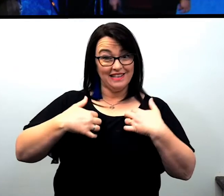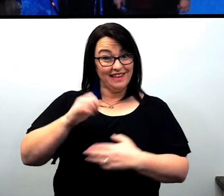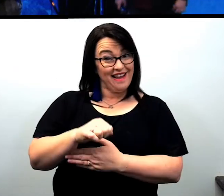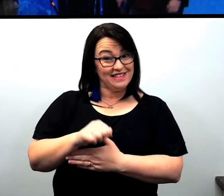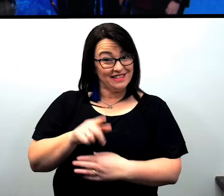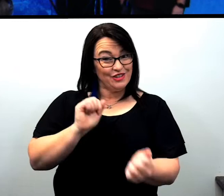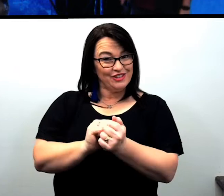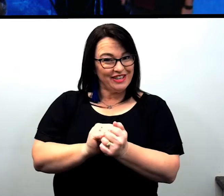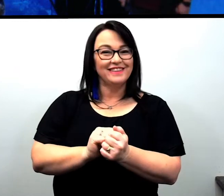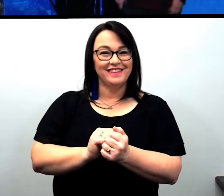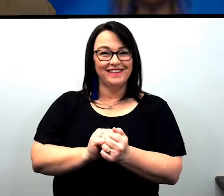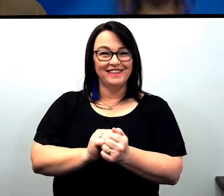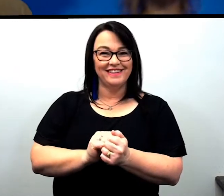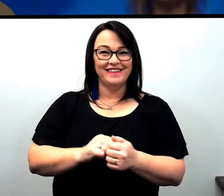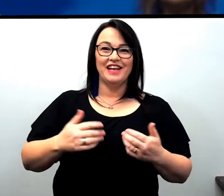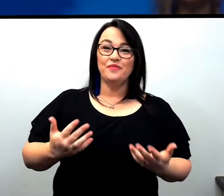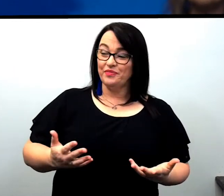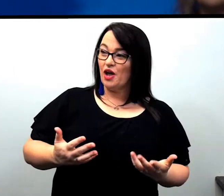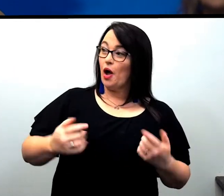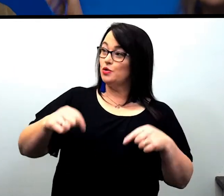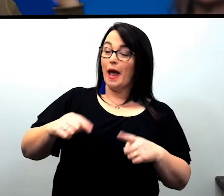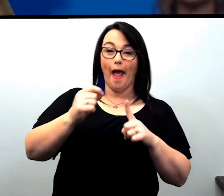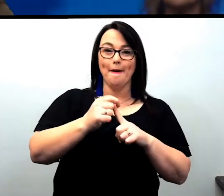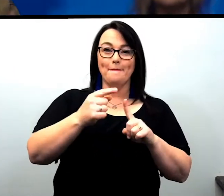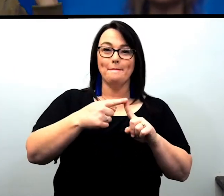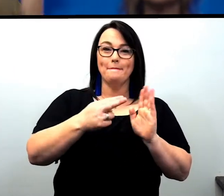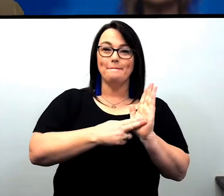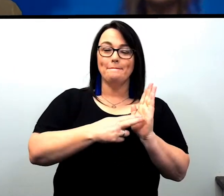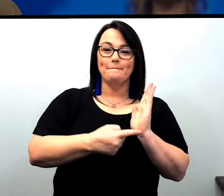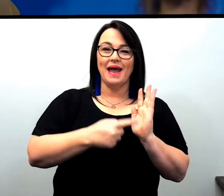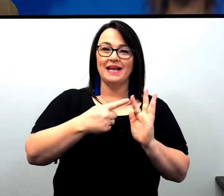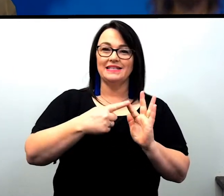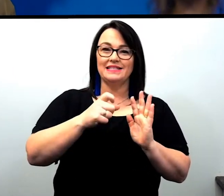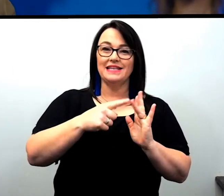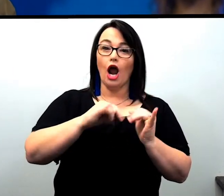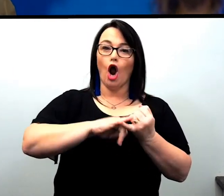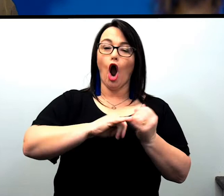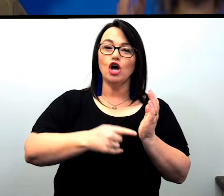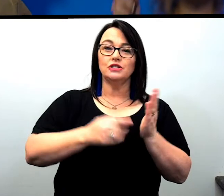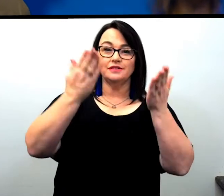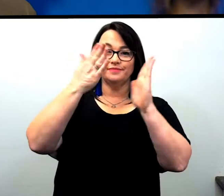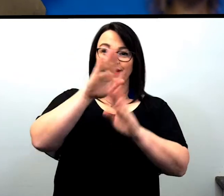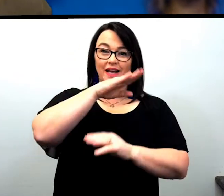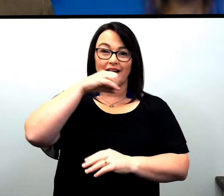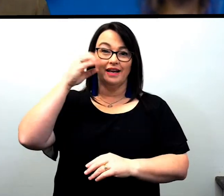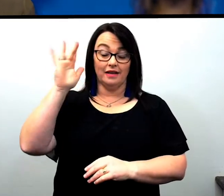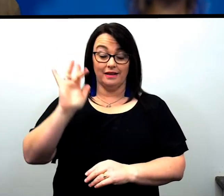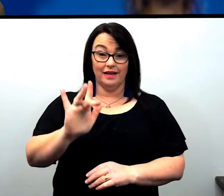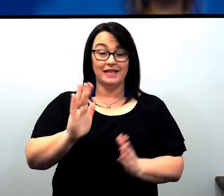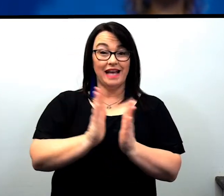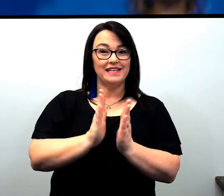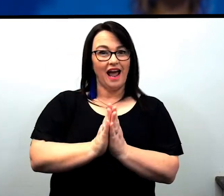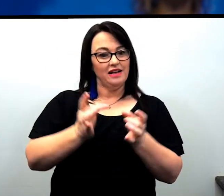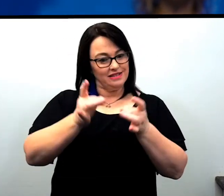great news right there. Pentecost Sunday, we're birthing new things. We're moving forward in Jesus' name. Hey, the other thing I just want to encourage